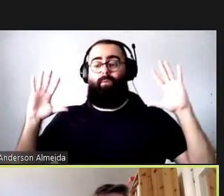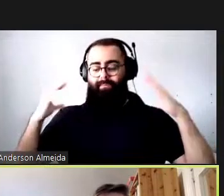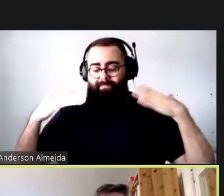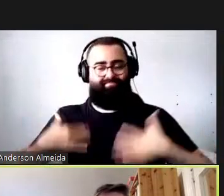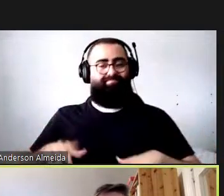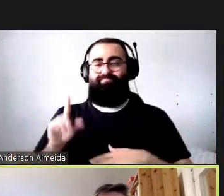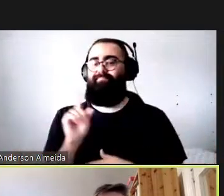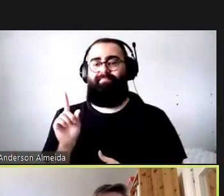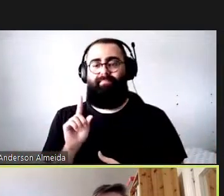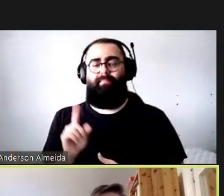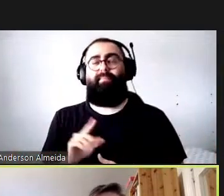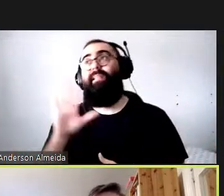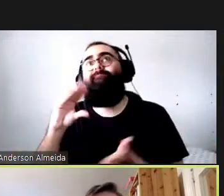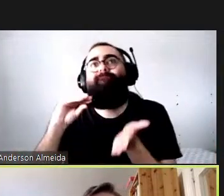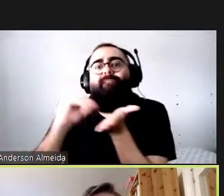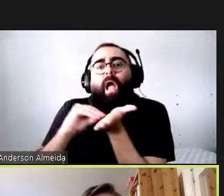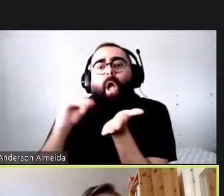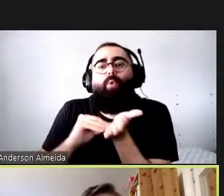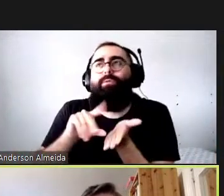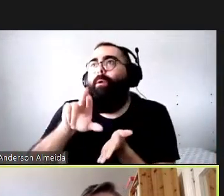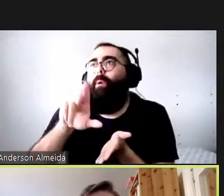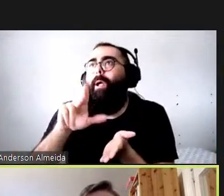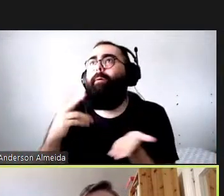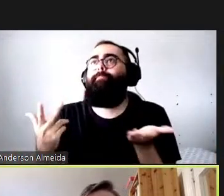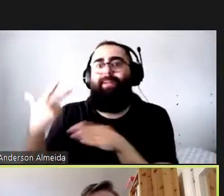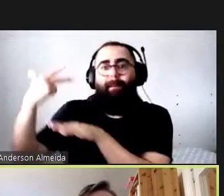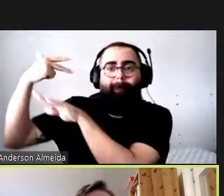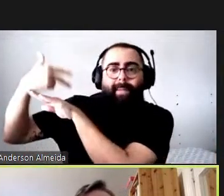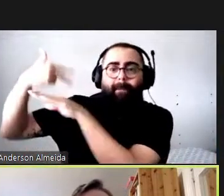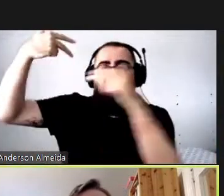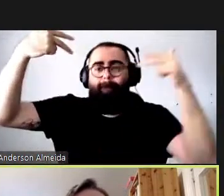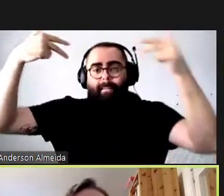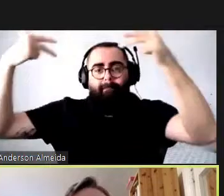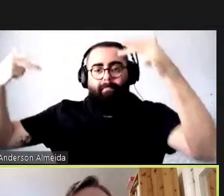coordination of the different recording systems at the same time.